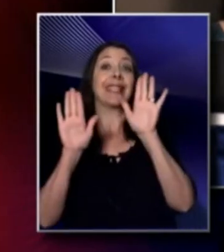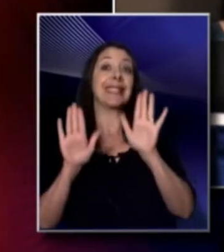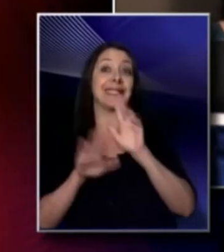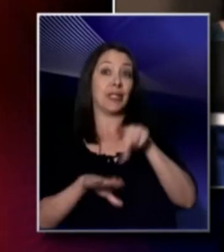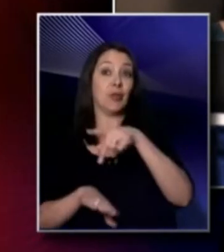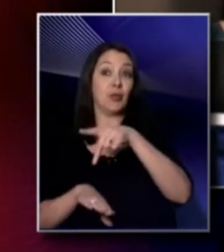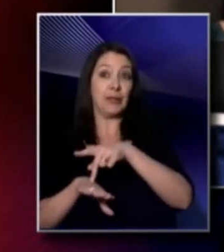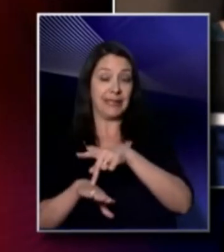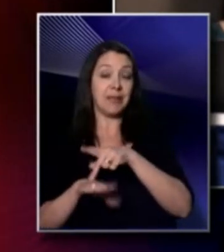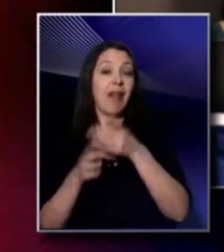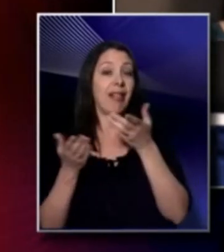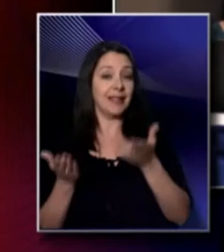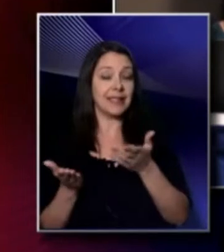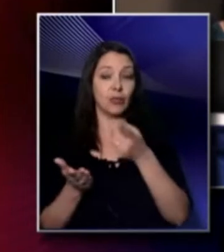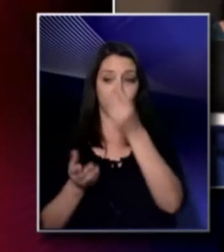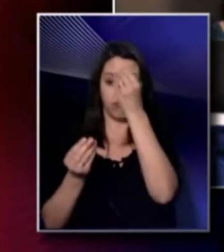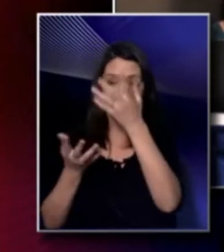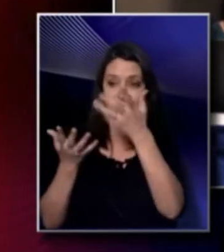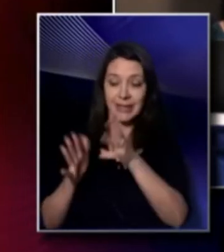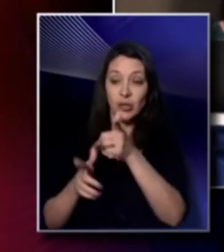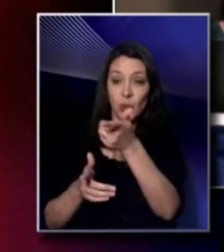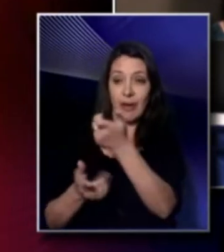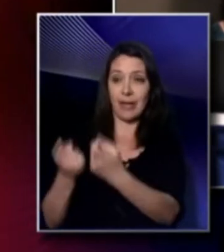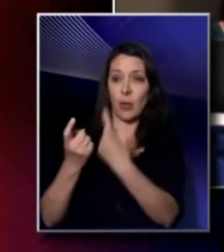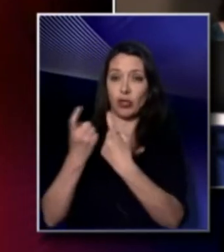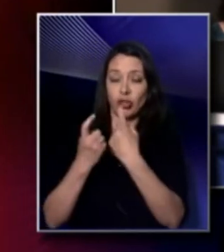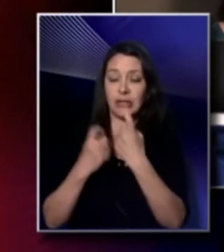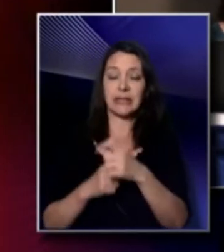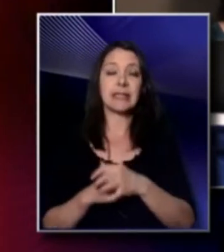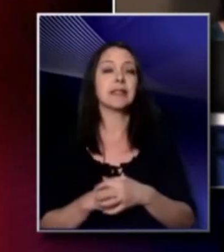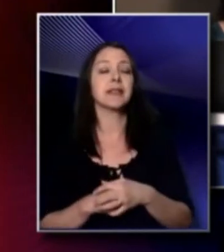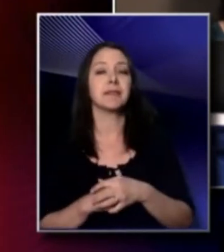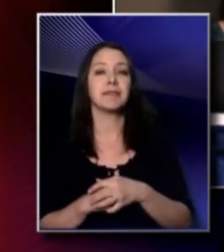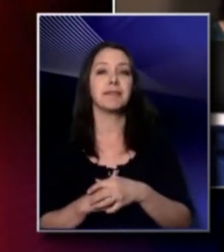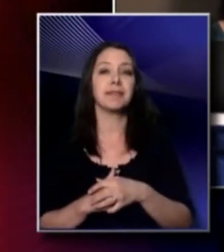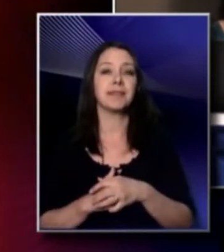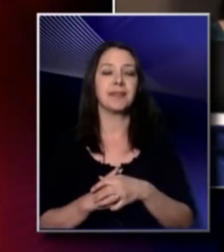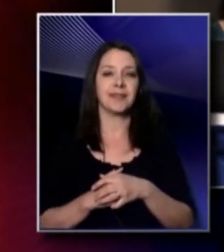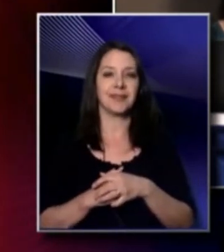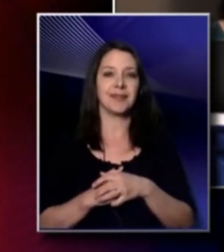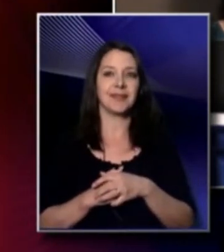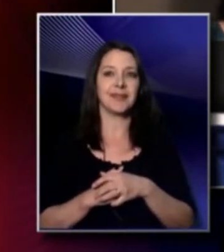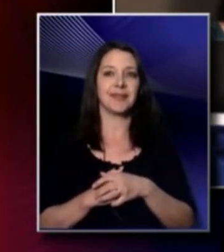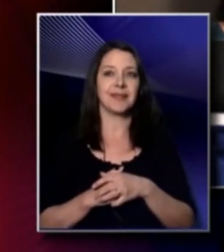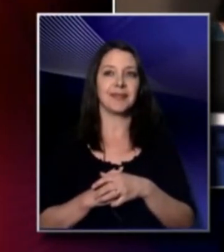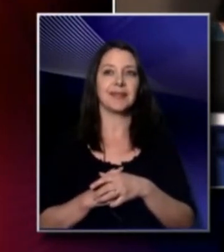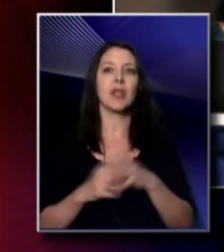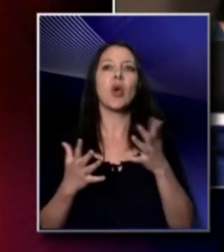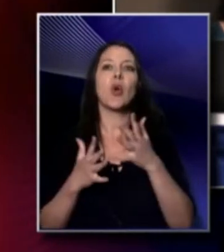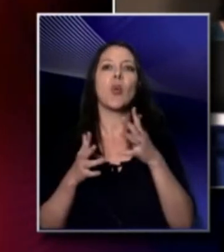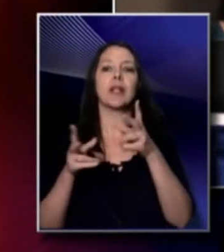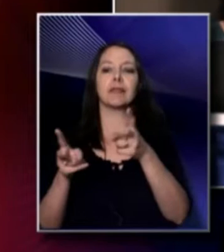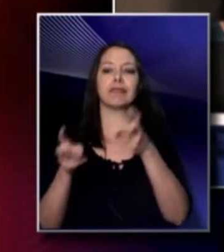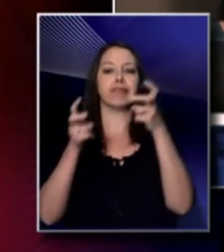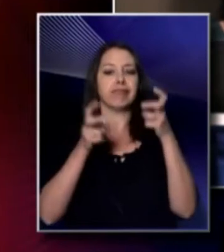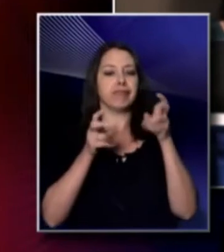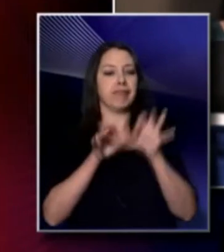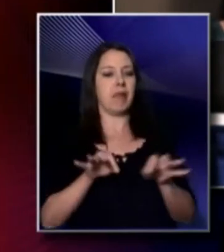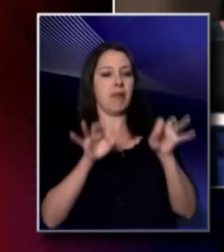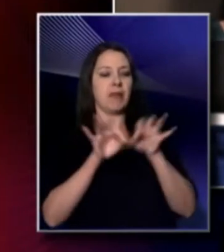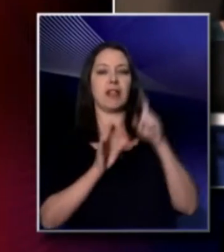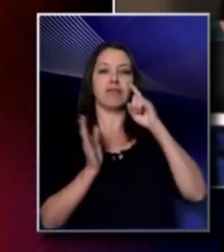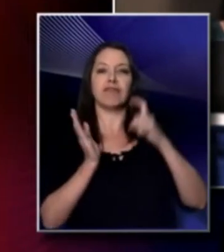principals. Do you have any questions? don't you give us some highlights? Quick